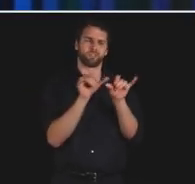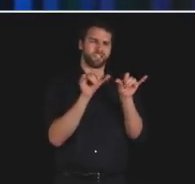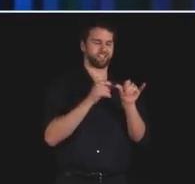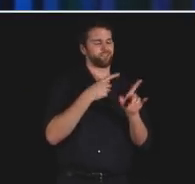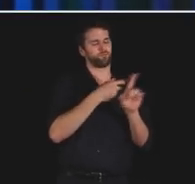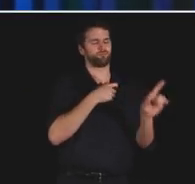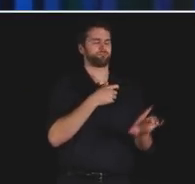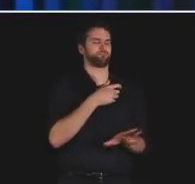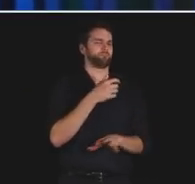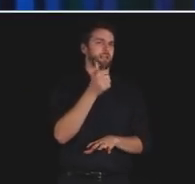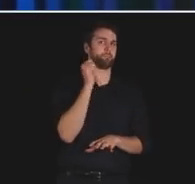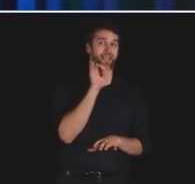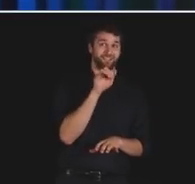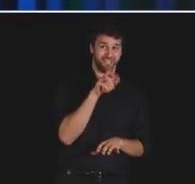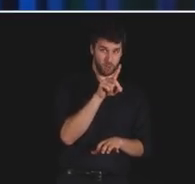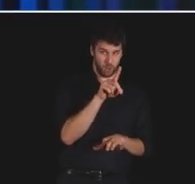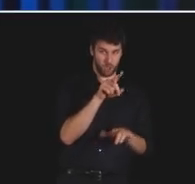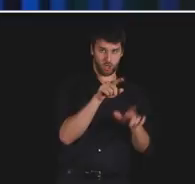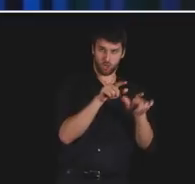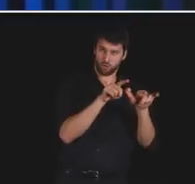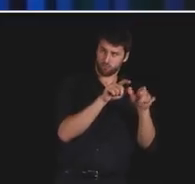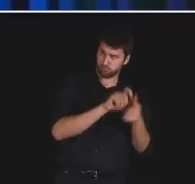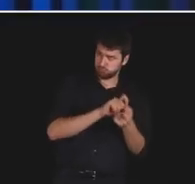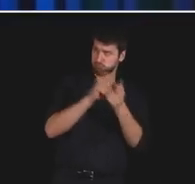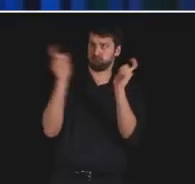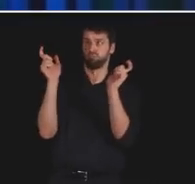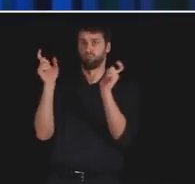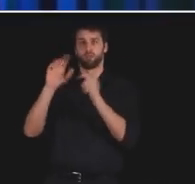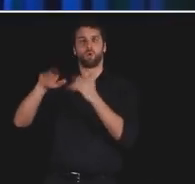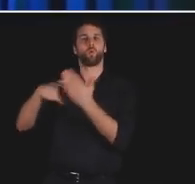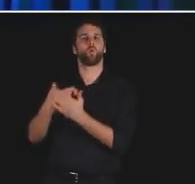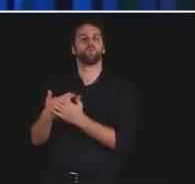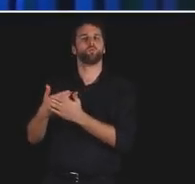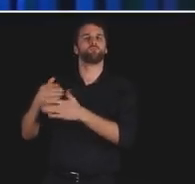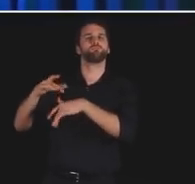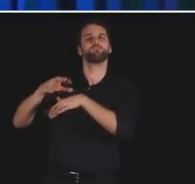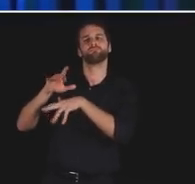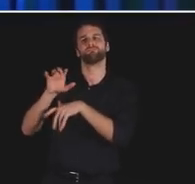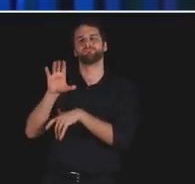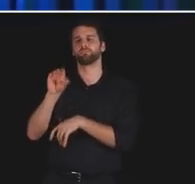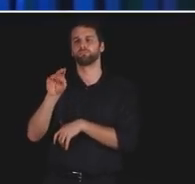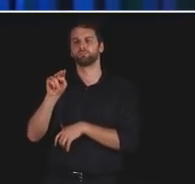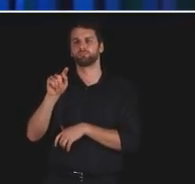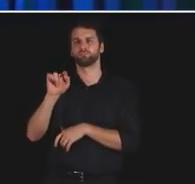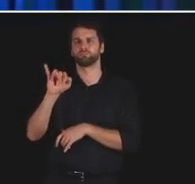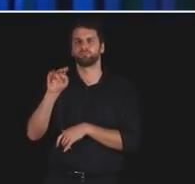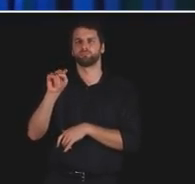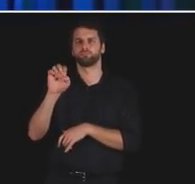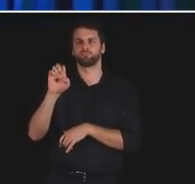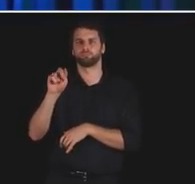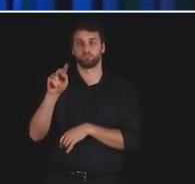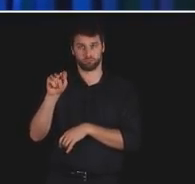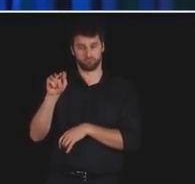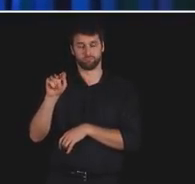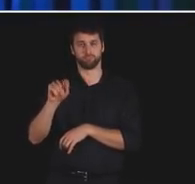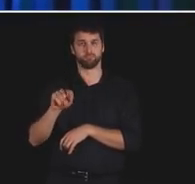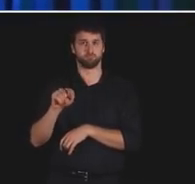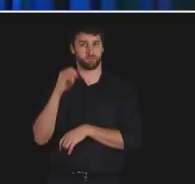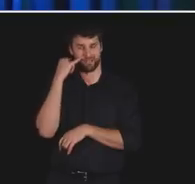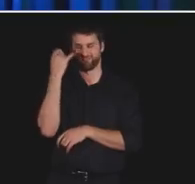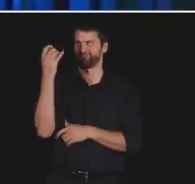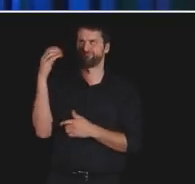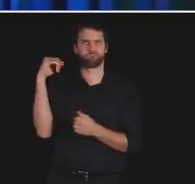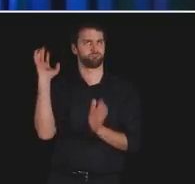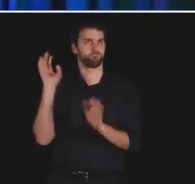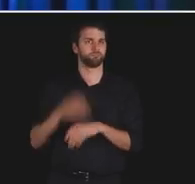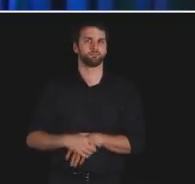a whole continent, if you're that crazy, like these guys in the movie. But the thing about birds, of course, is that